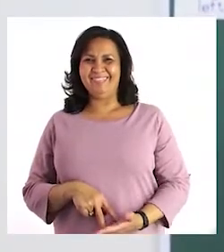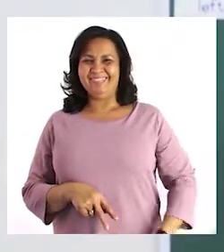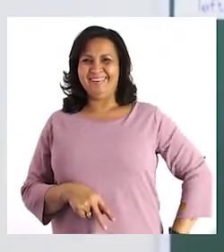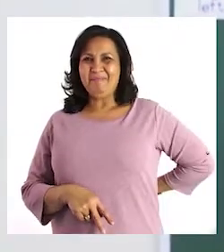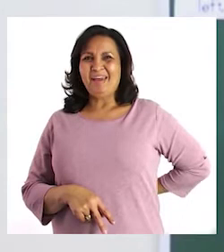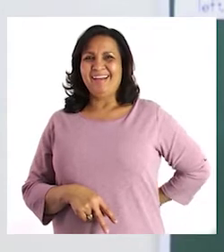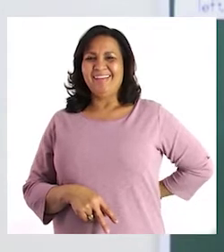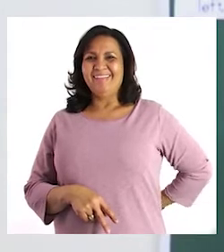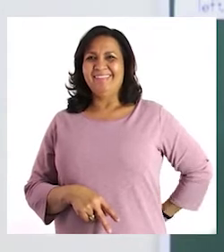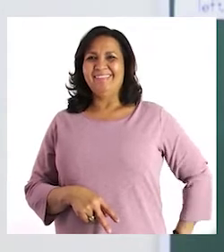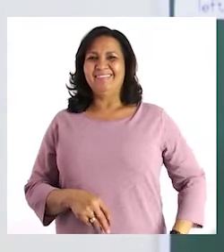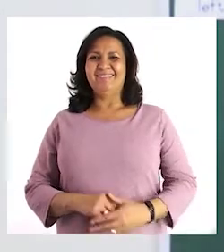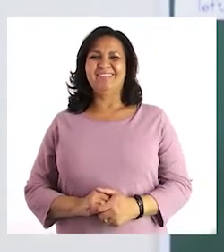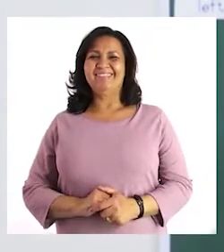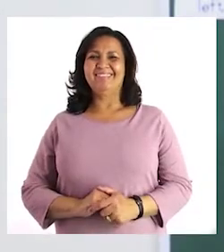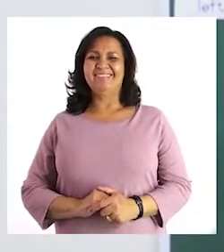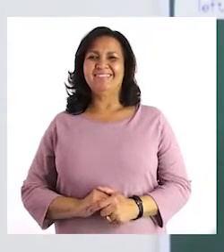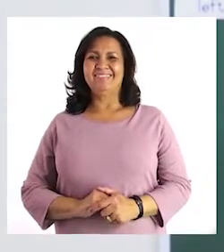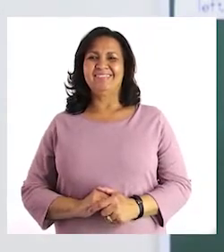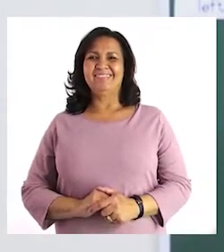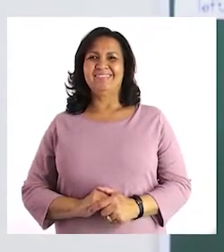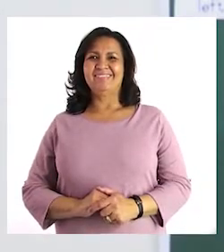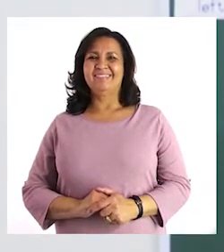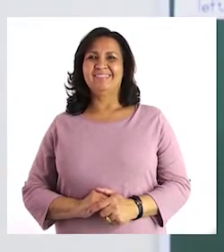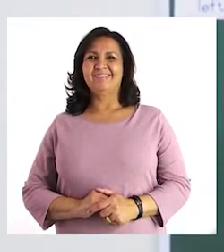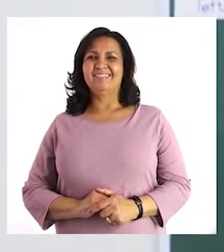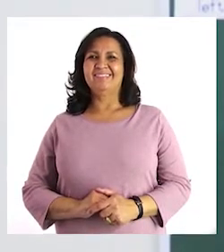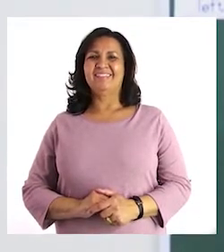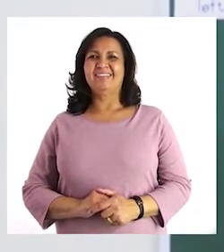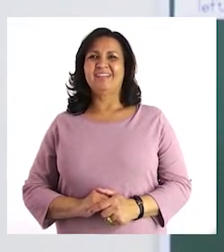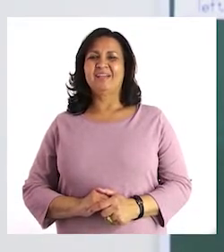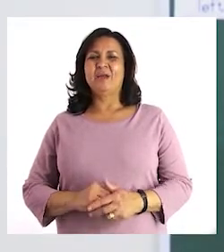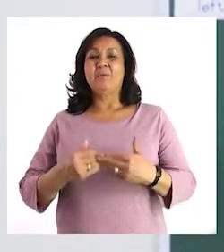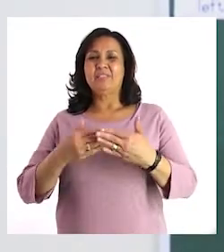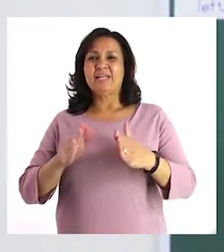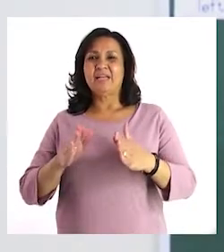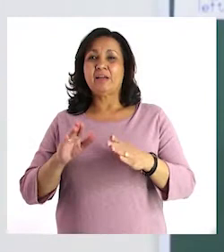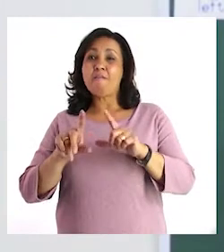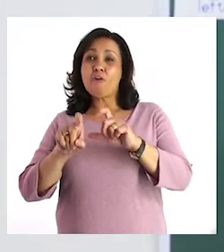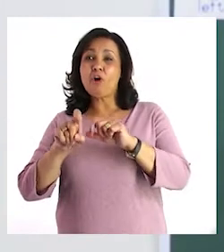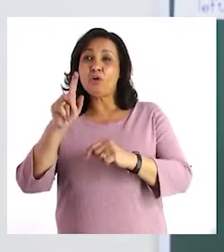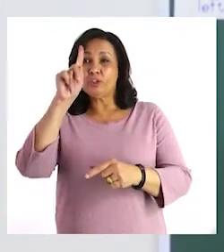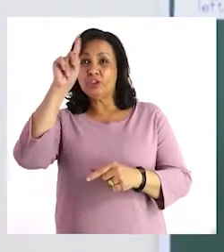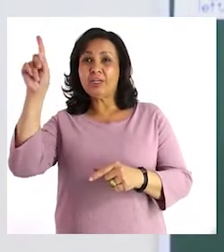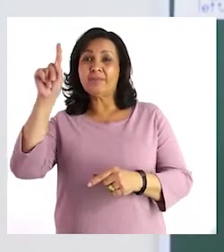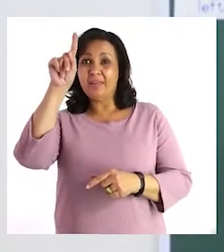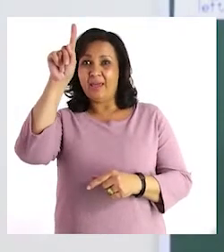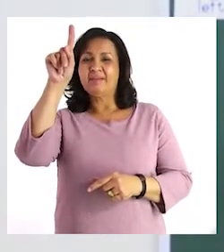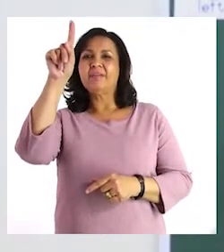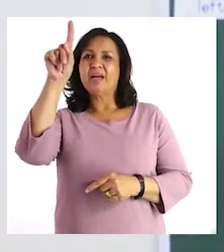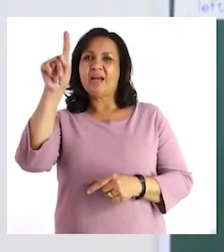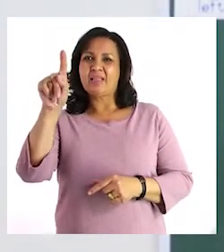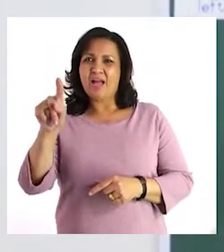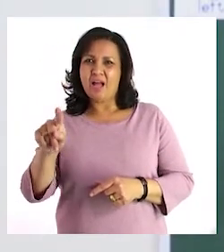his back and he gives 2 sideways kicks. We start at the top of the line, we go straight